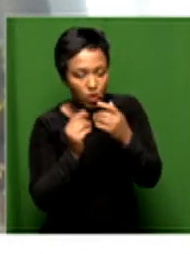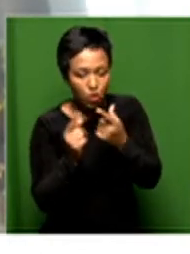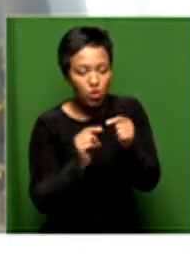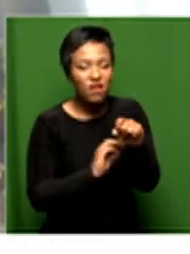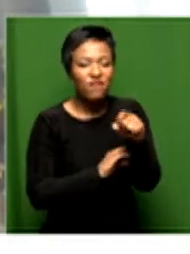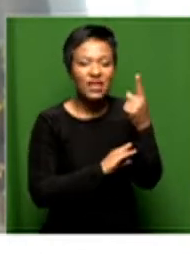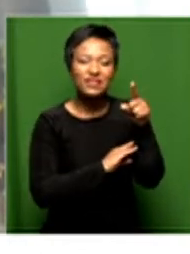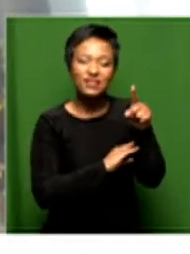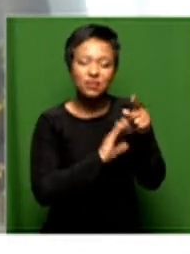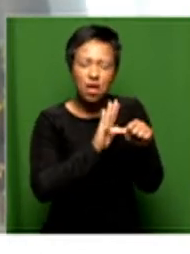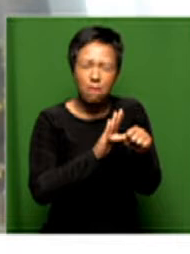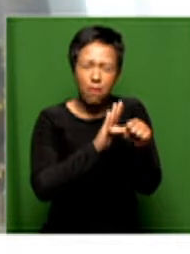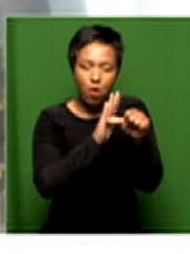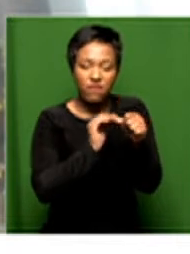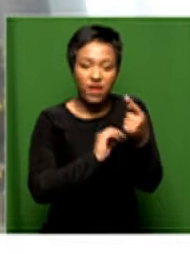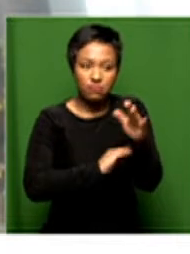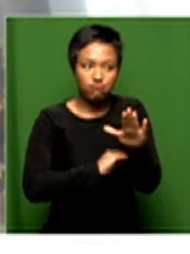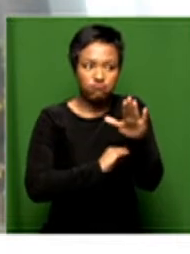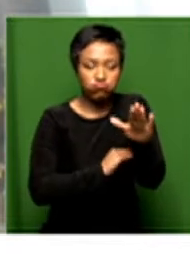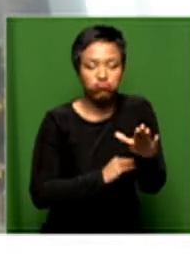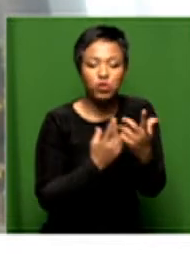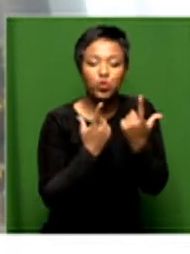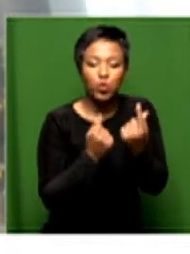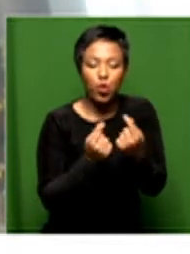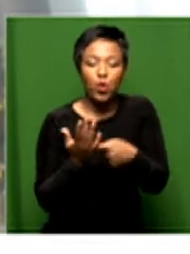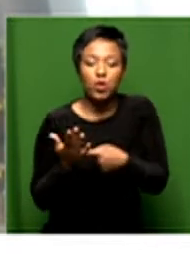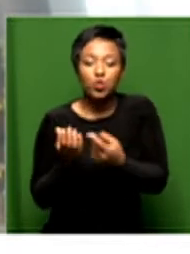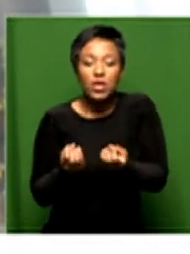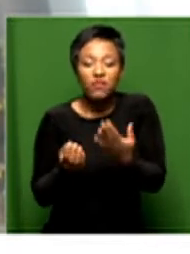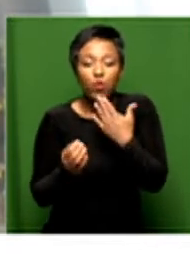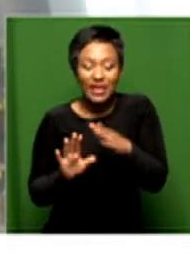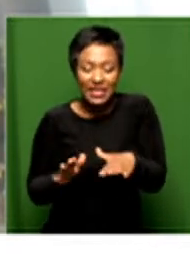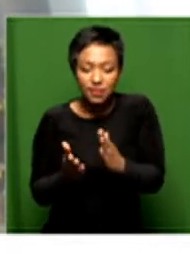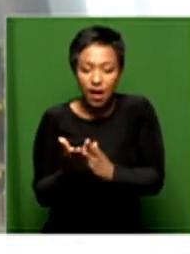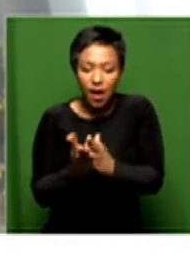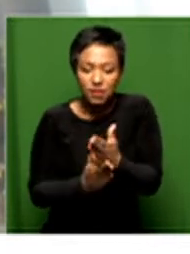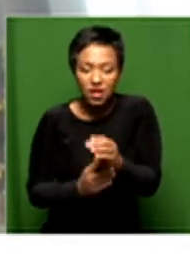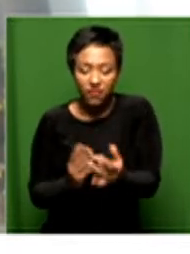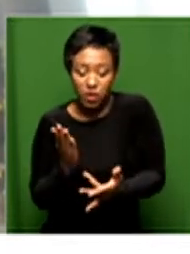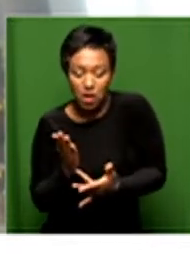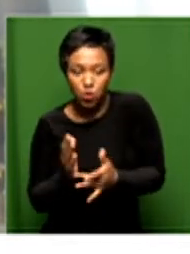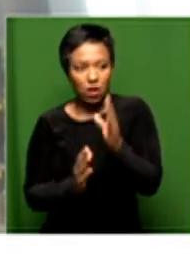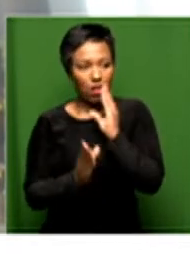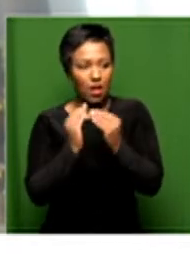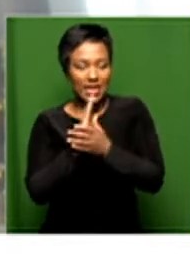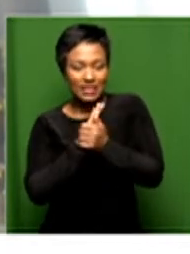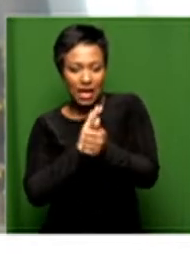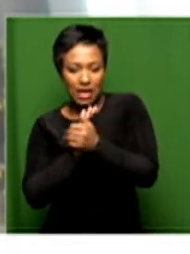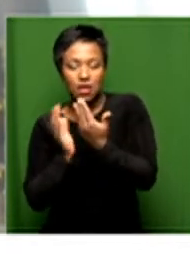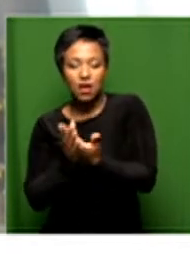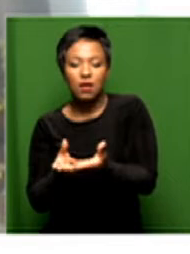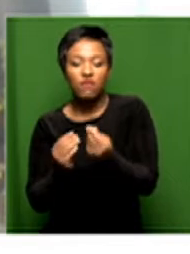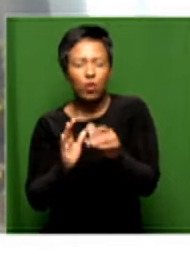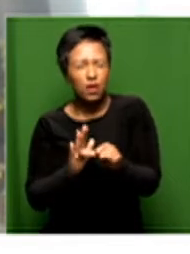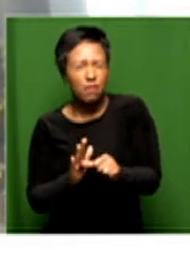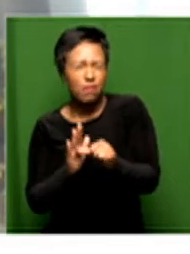logical first step to be able to give kids access to digital skills, digital learning, which are, again,